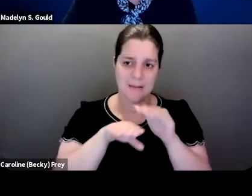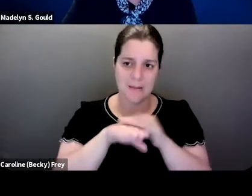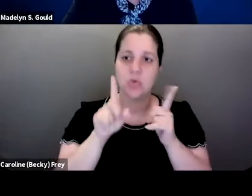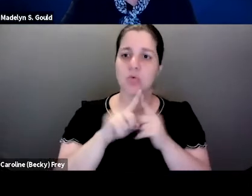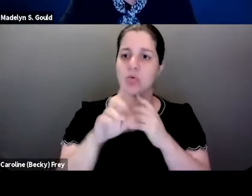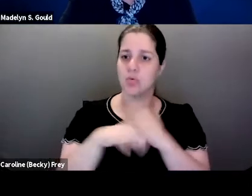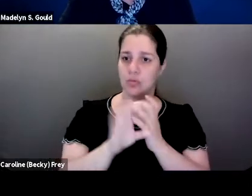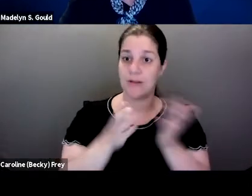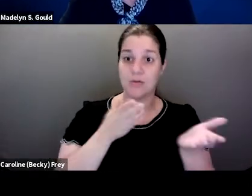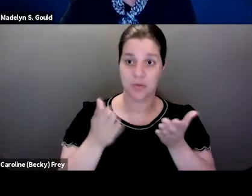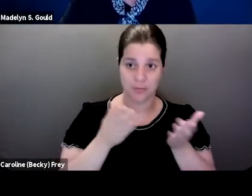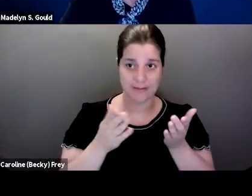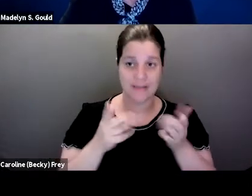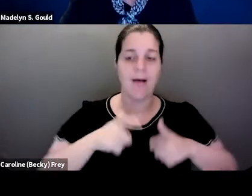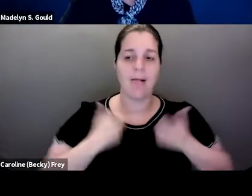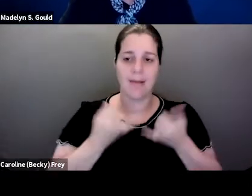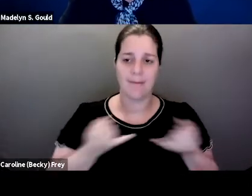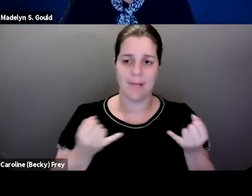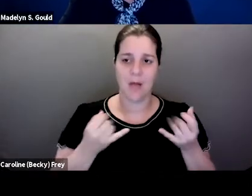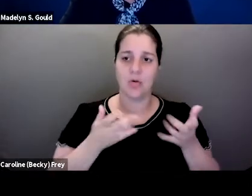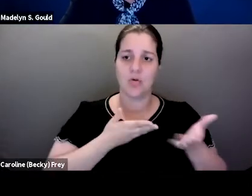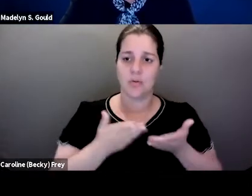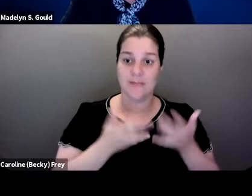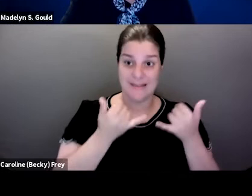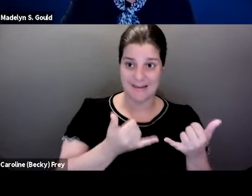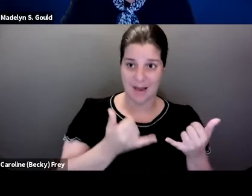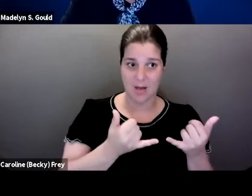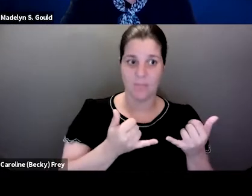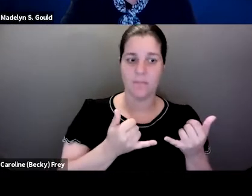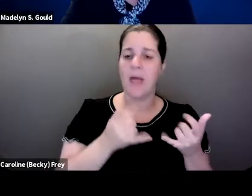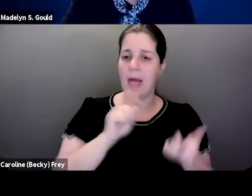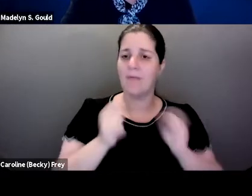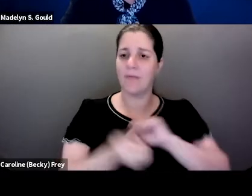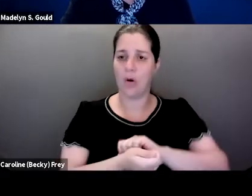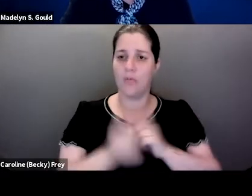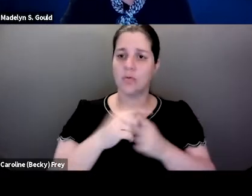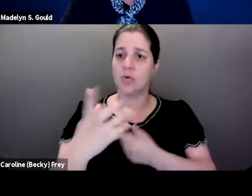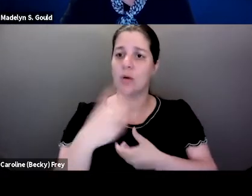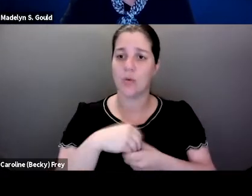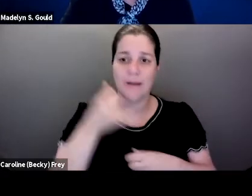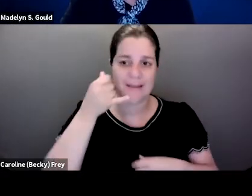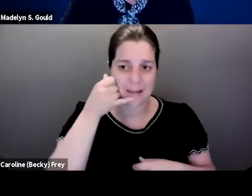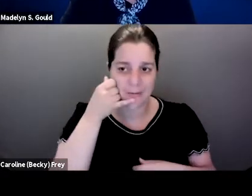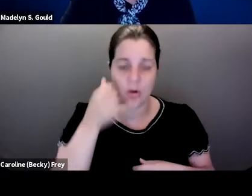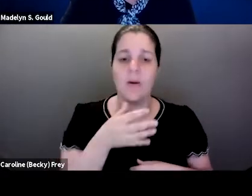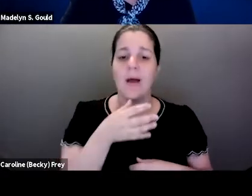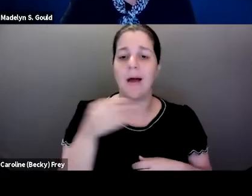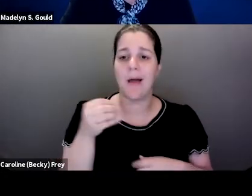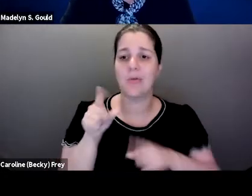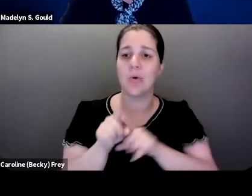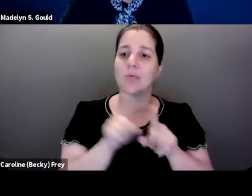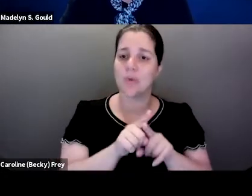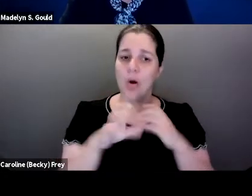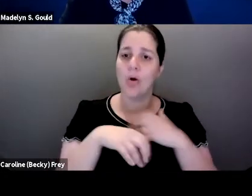crisis services, Lifeline services now have evolved to include not only telephone, but also crisis